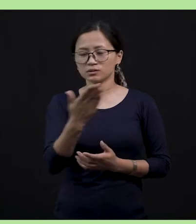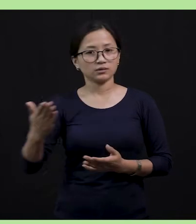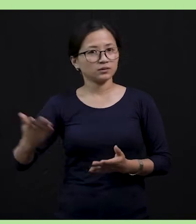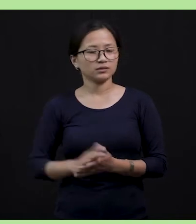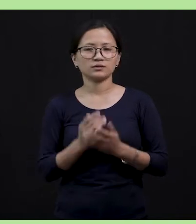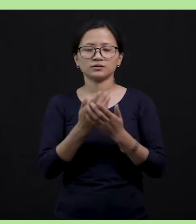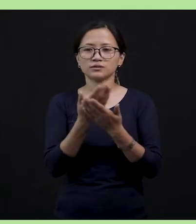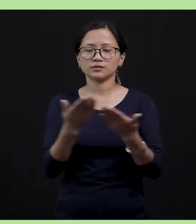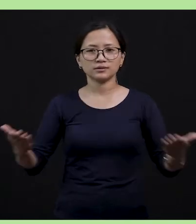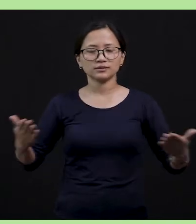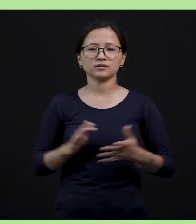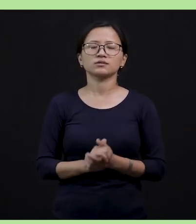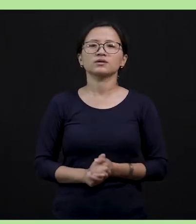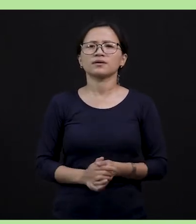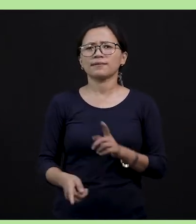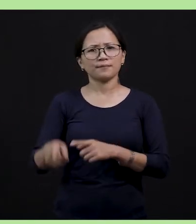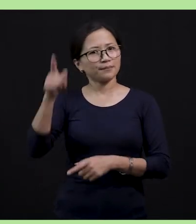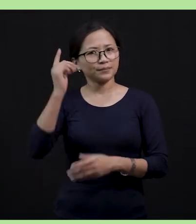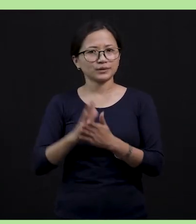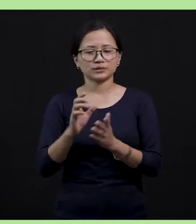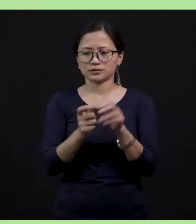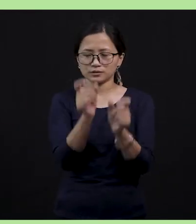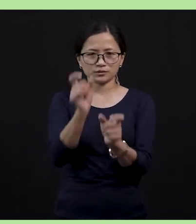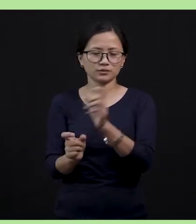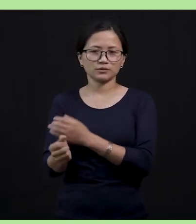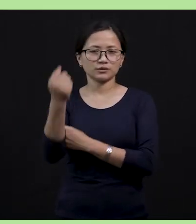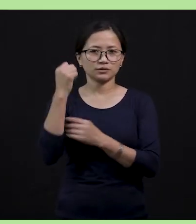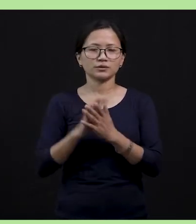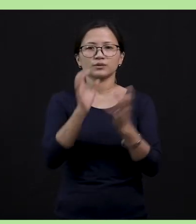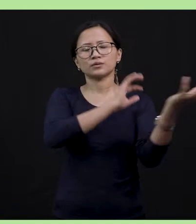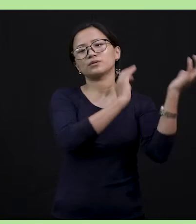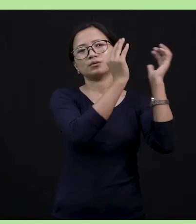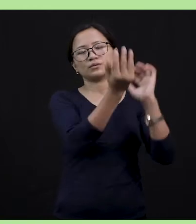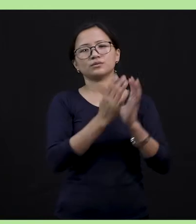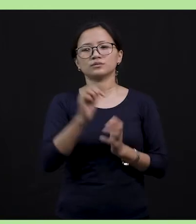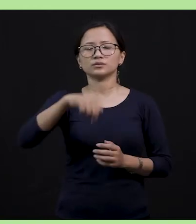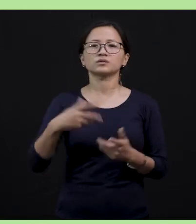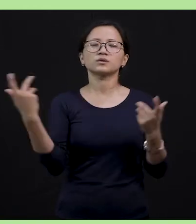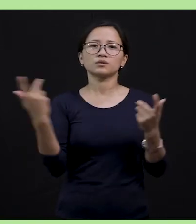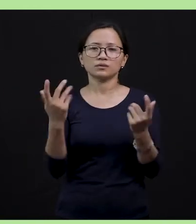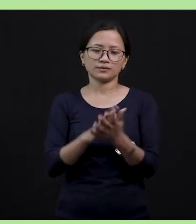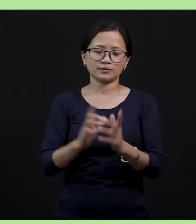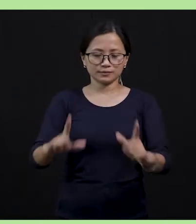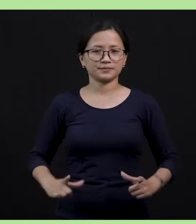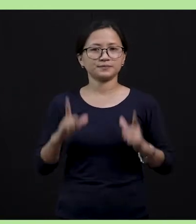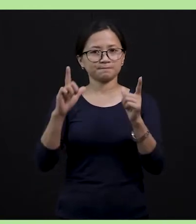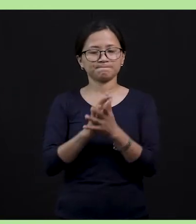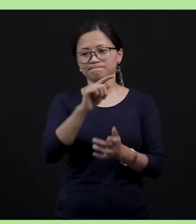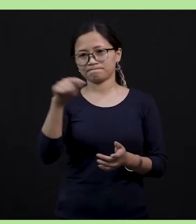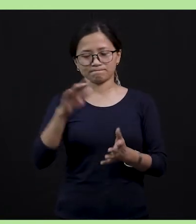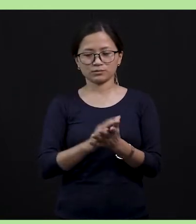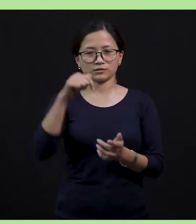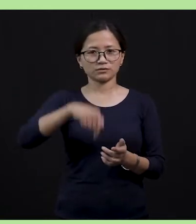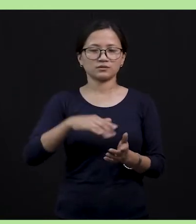things that is a must in a democratic world. So this is what we are living in right now,